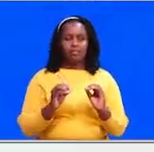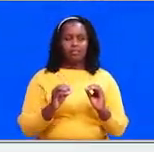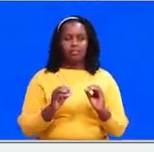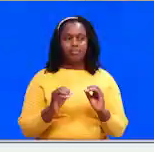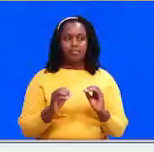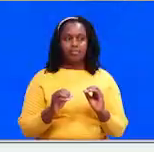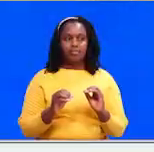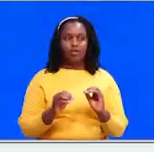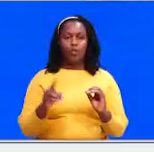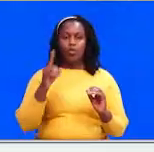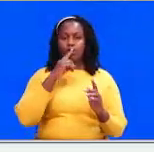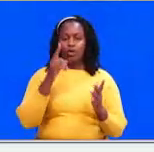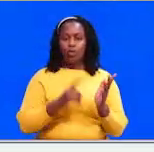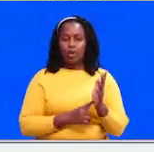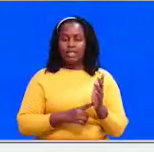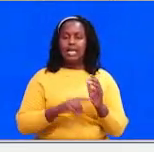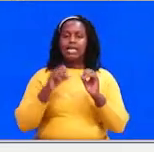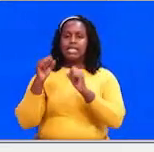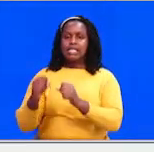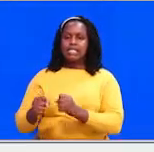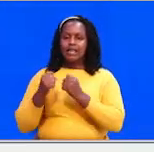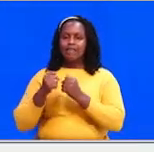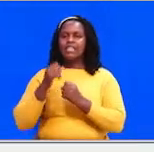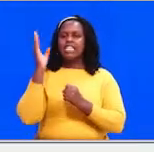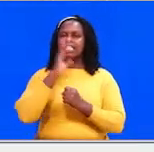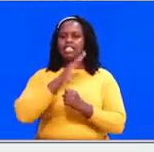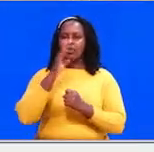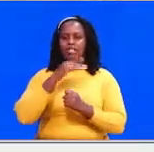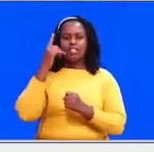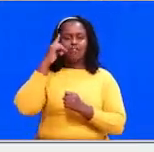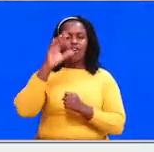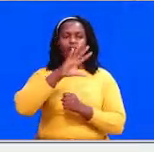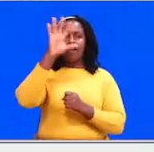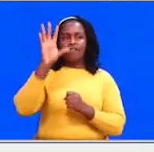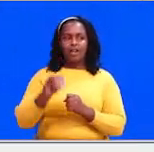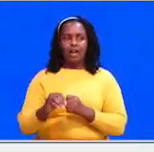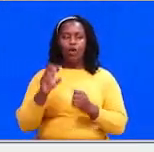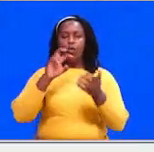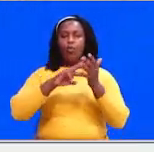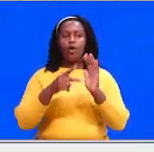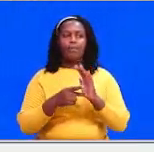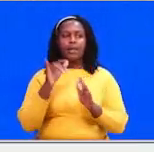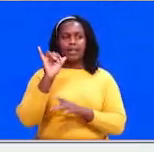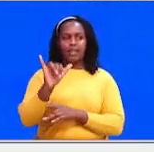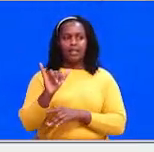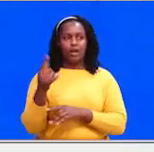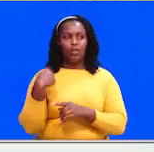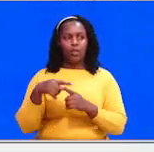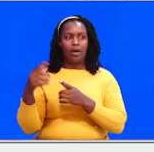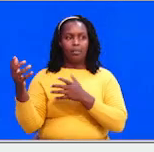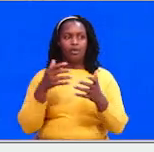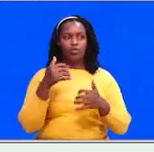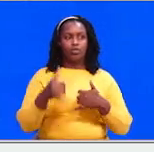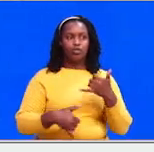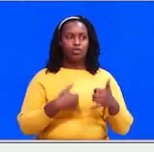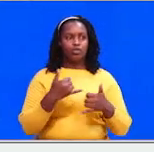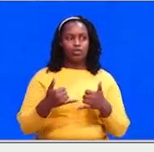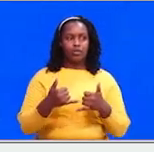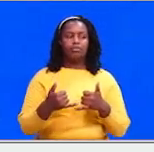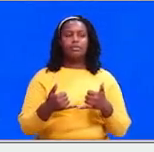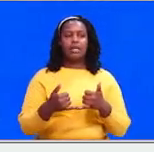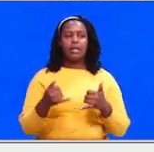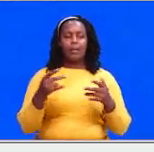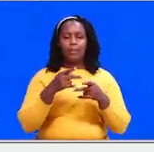we say safe sewage for Africa, this is what we mean, and we are living it, we are doing it. Clients are enjoying green spaces courtesy